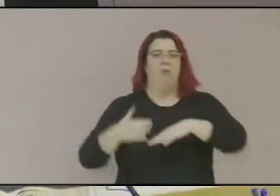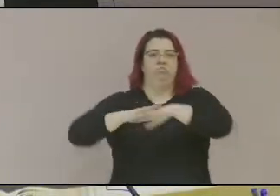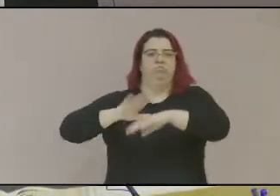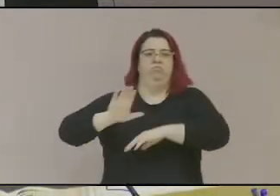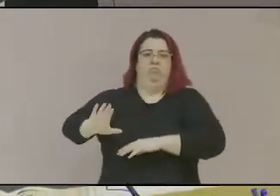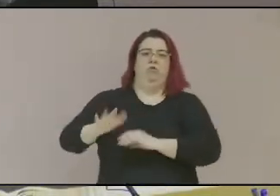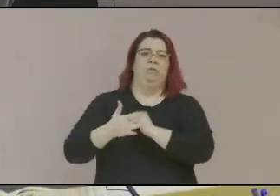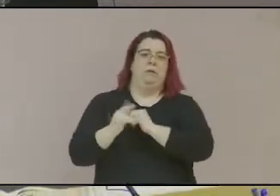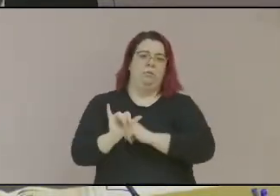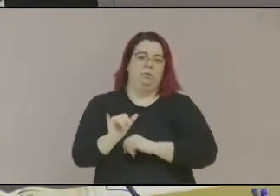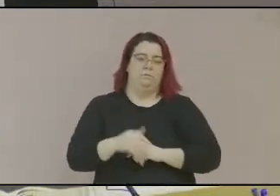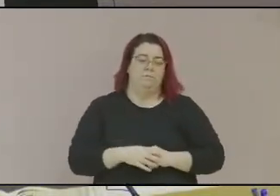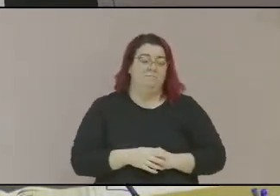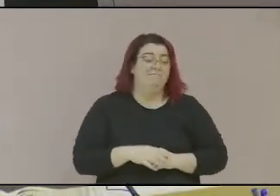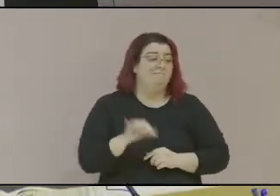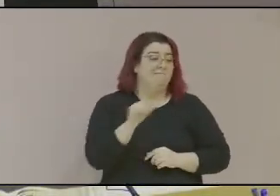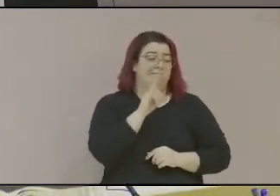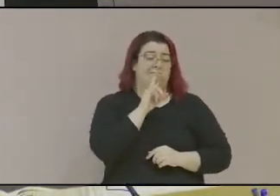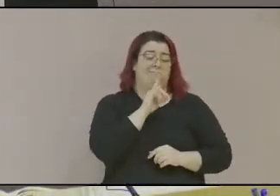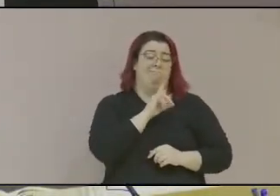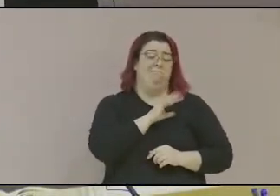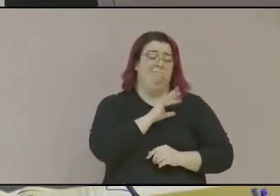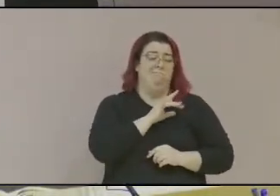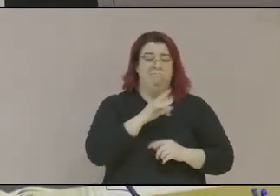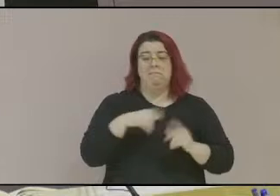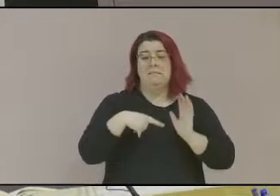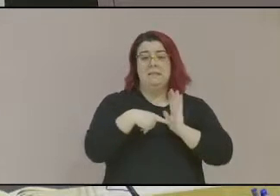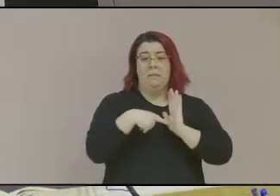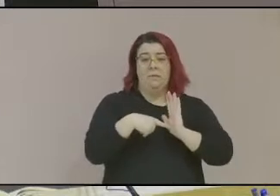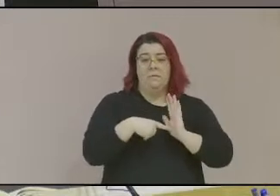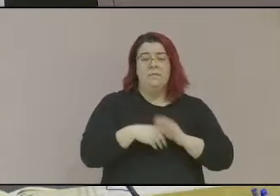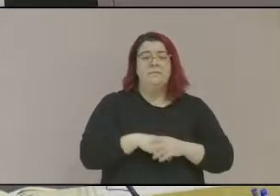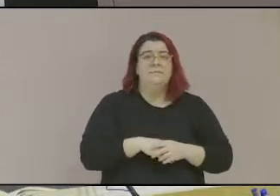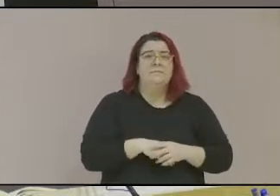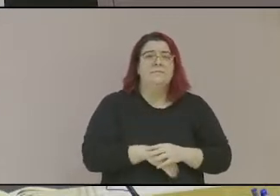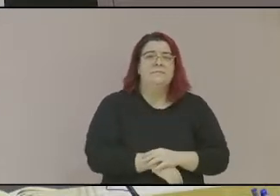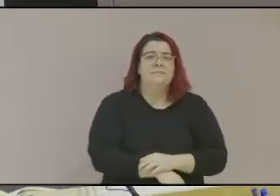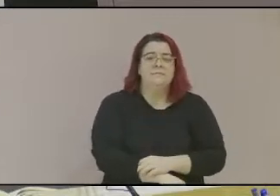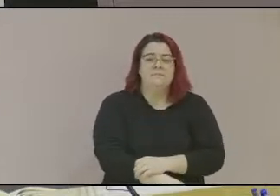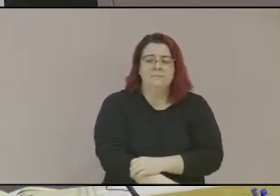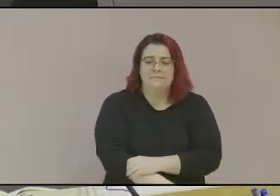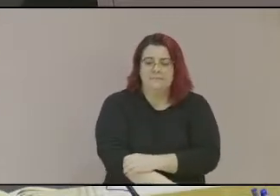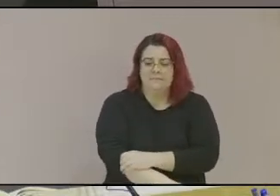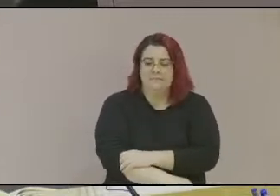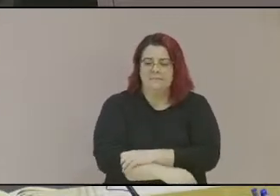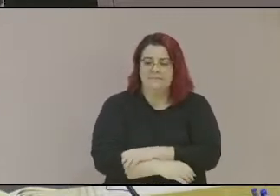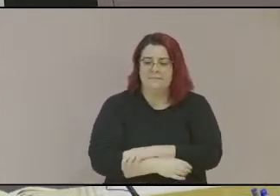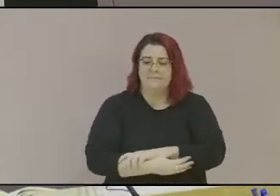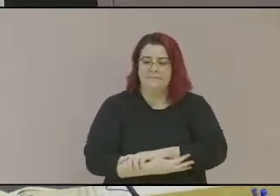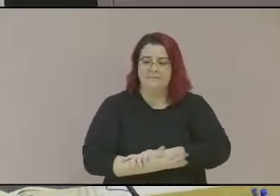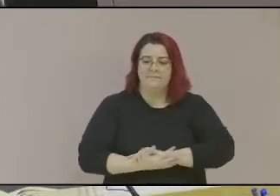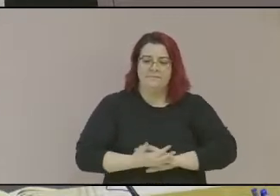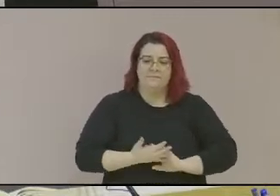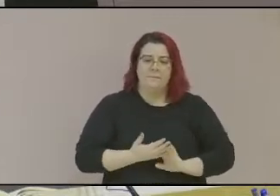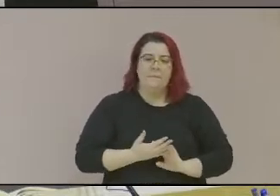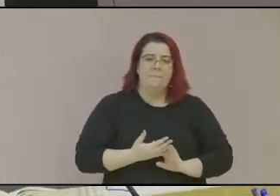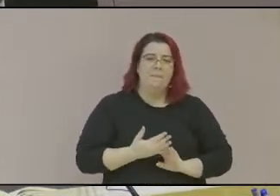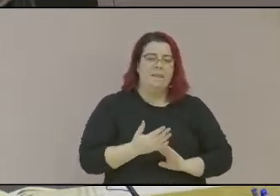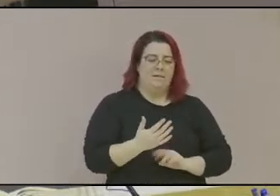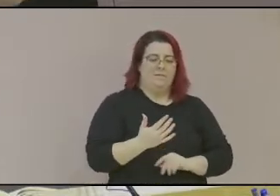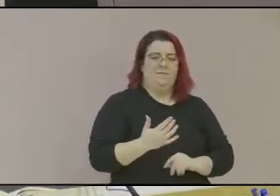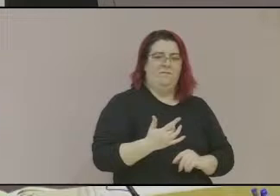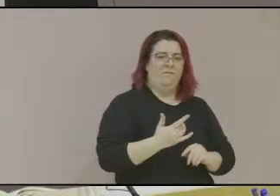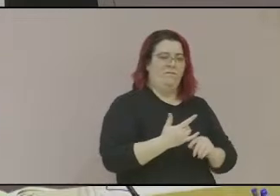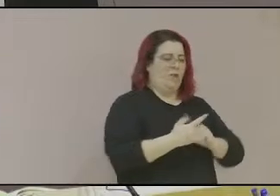an example of a sort of sensitivity in archival